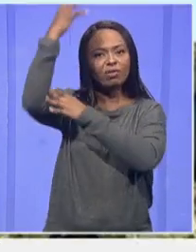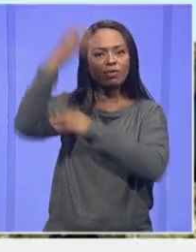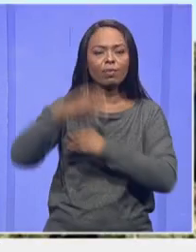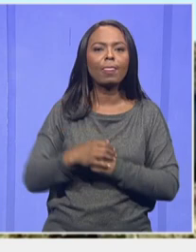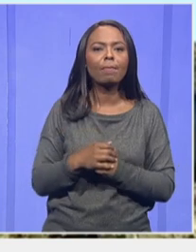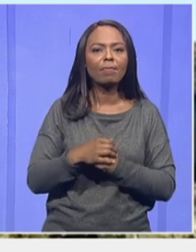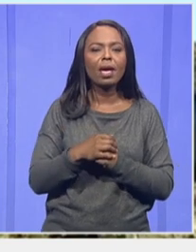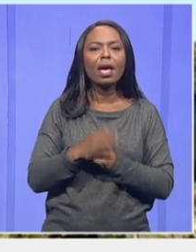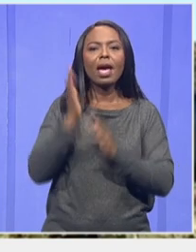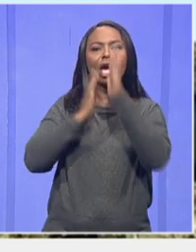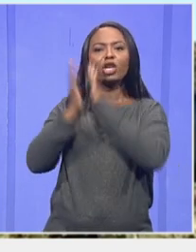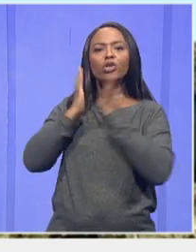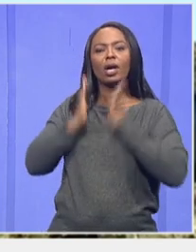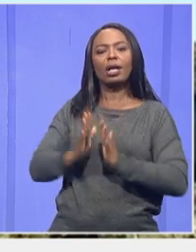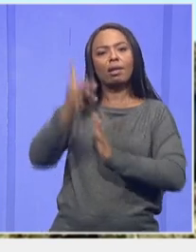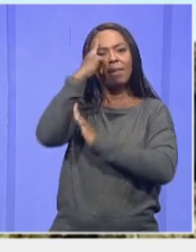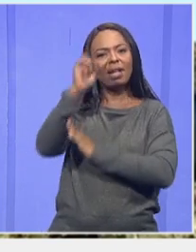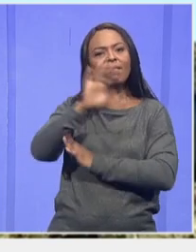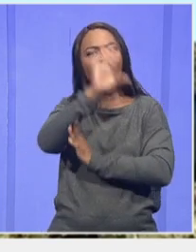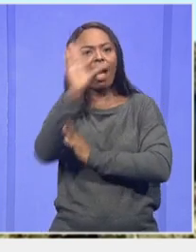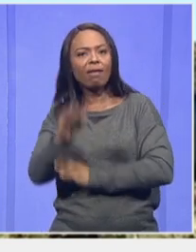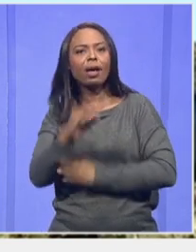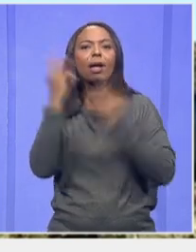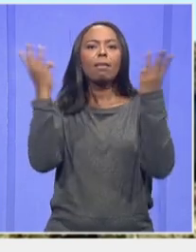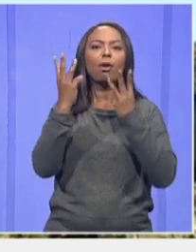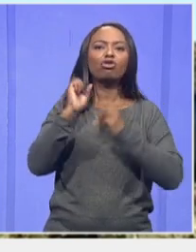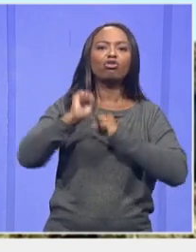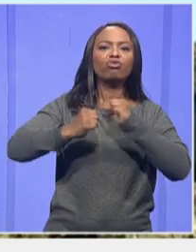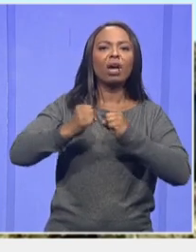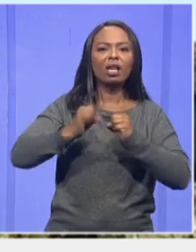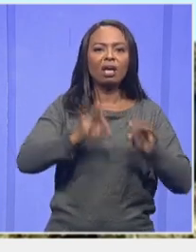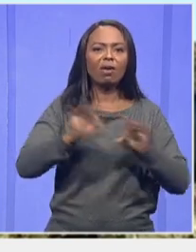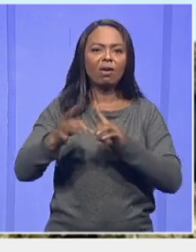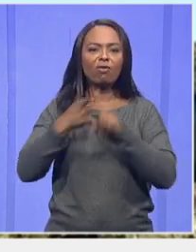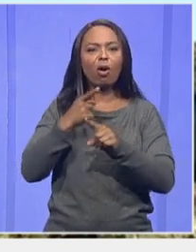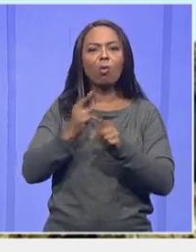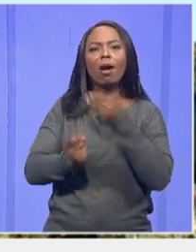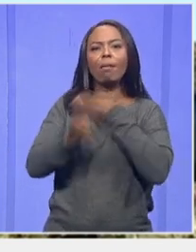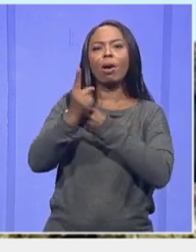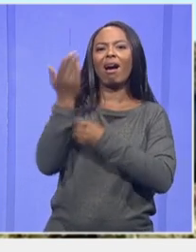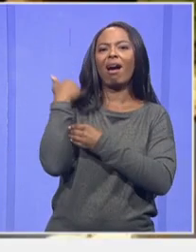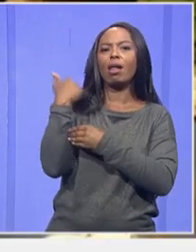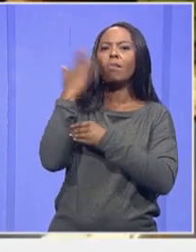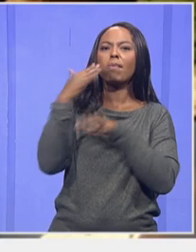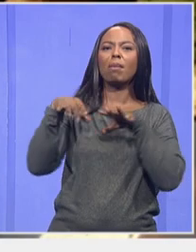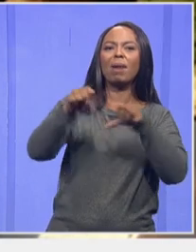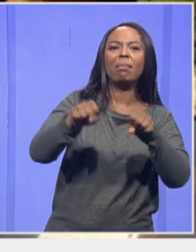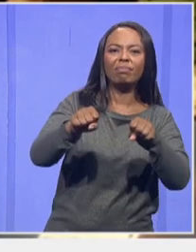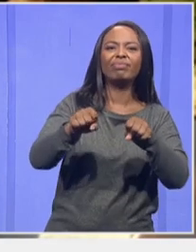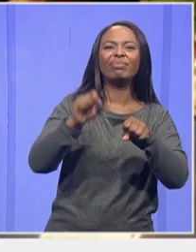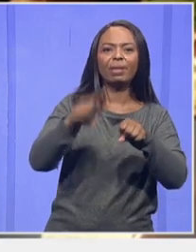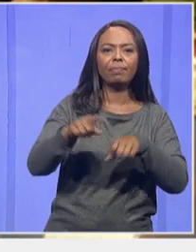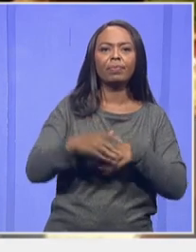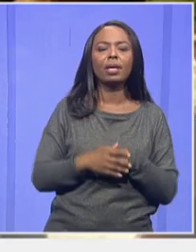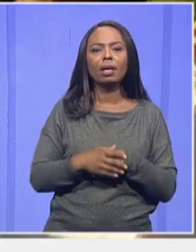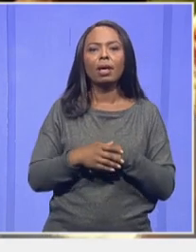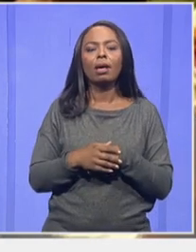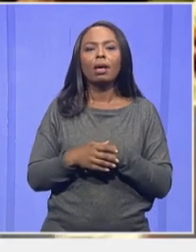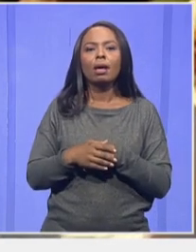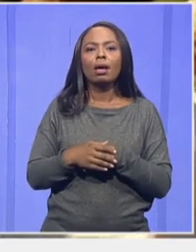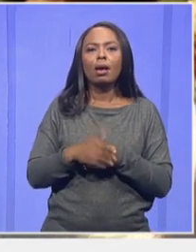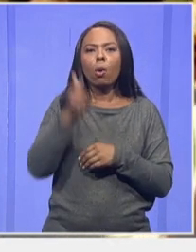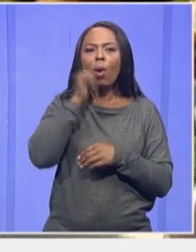Historians believe African people are still suffering from the consequences of the colonial ruling. When we talk about going back